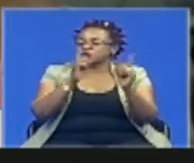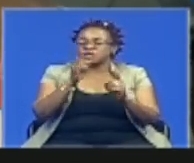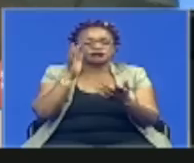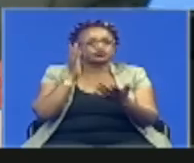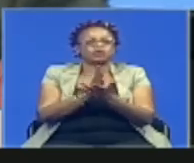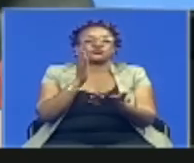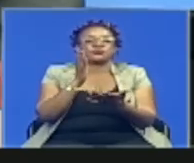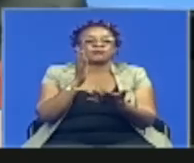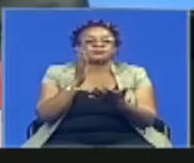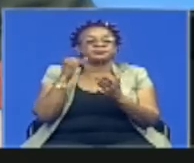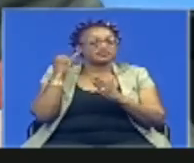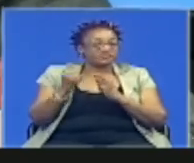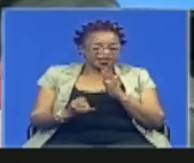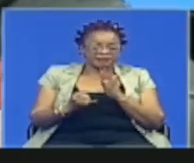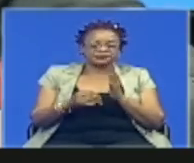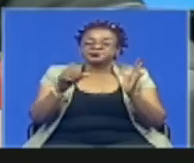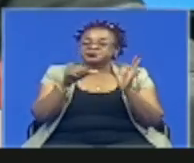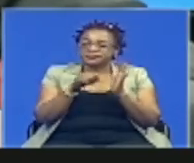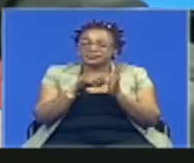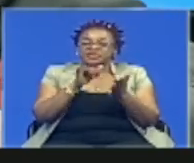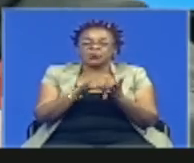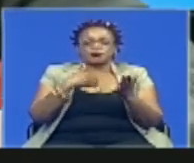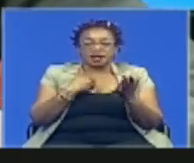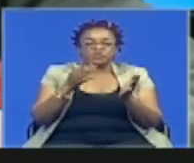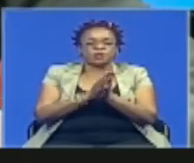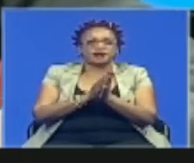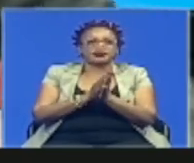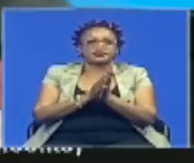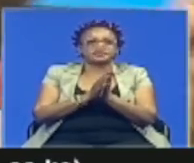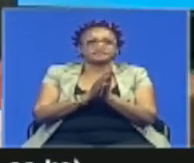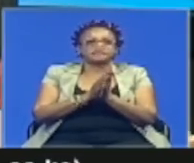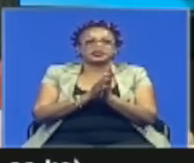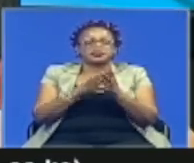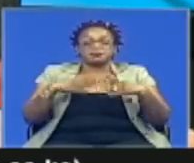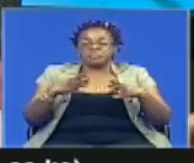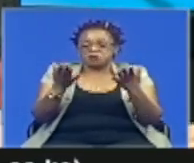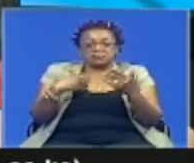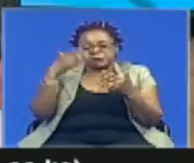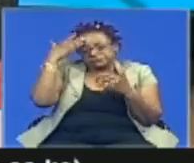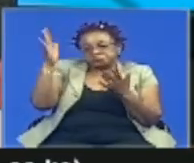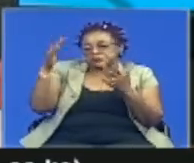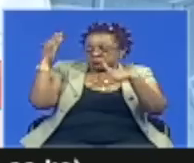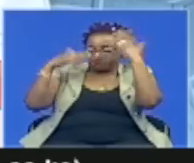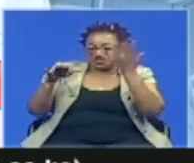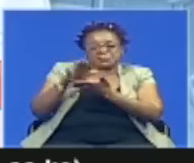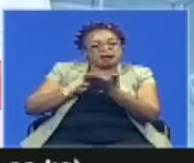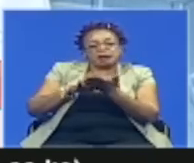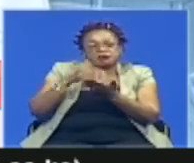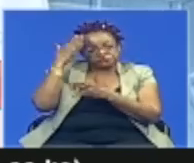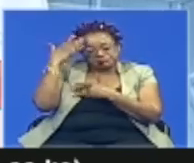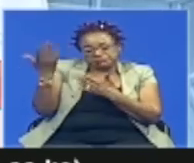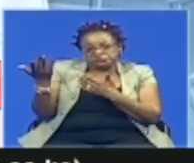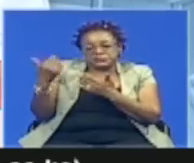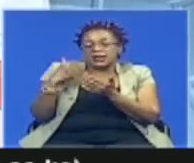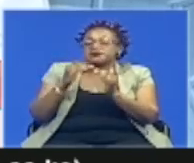Larry. Really quickly. The problem that we have with the president around the people, I do not know professor's background, so with due respect, I will be fair to